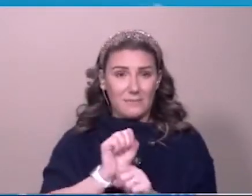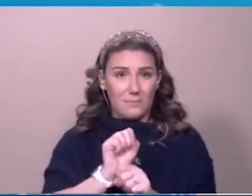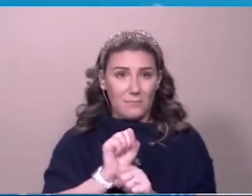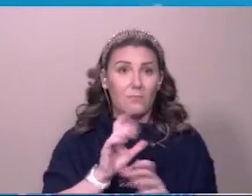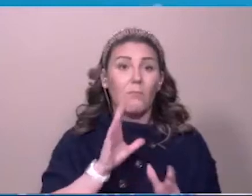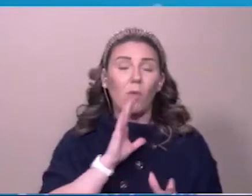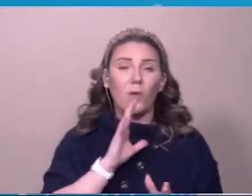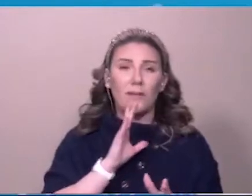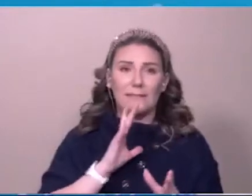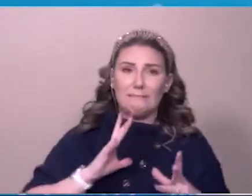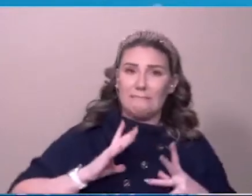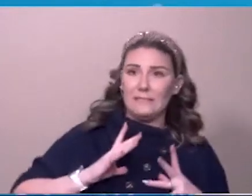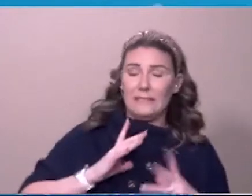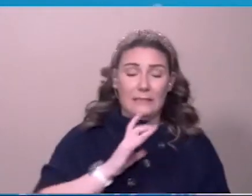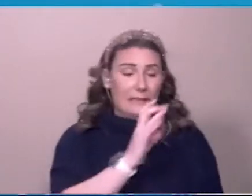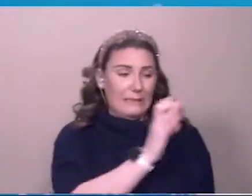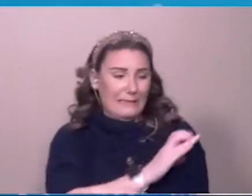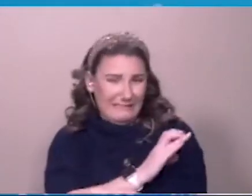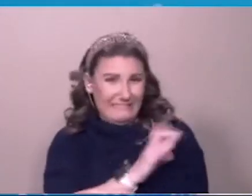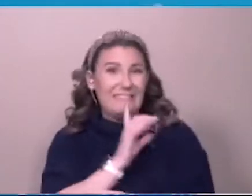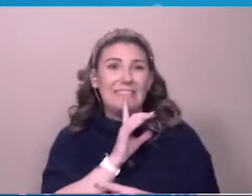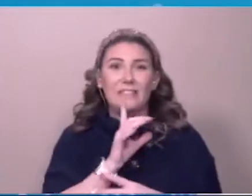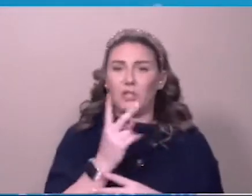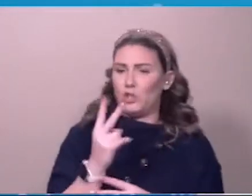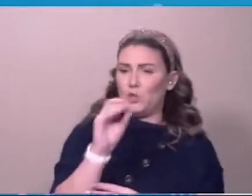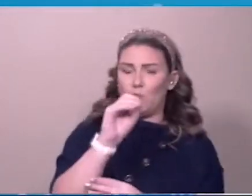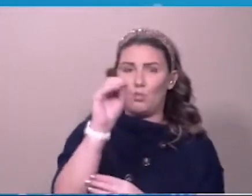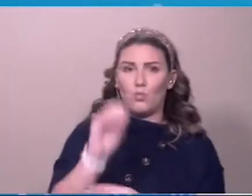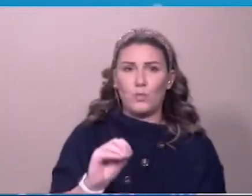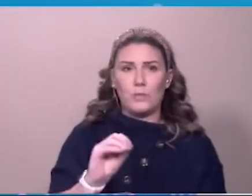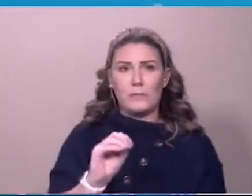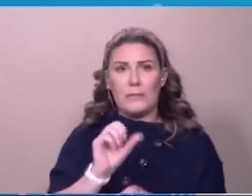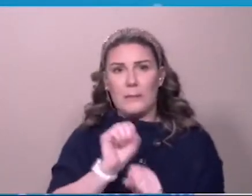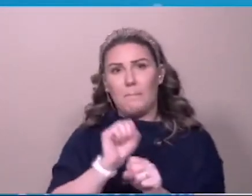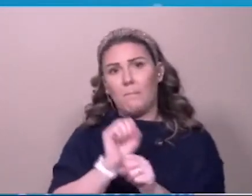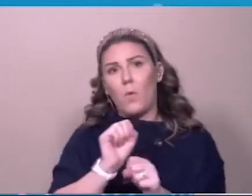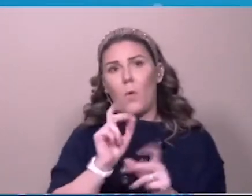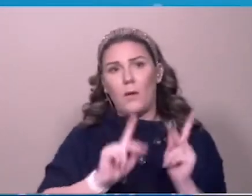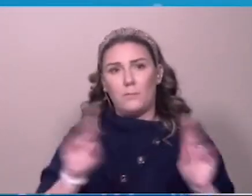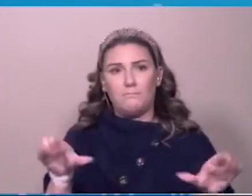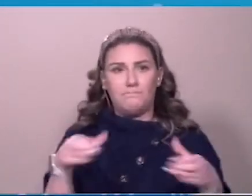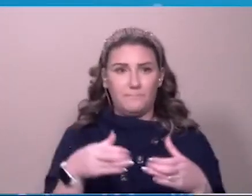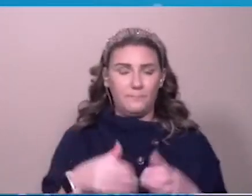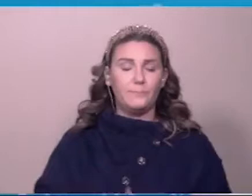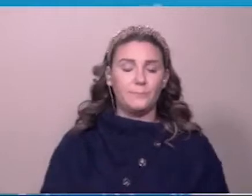clinical. That's approximately 2% of our employee population.